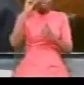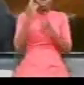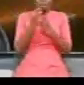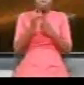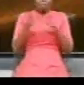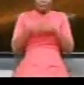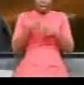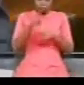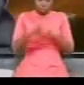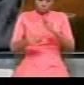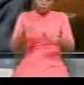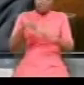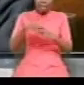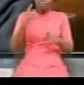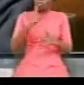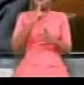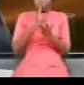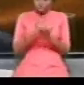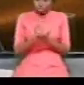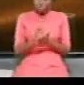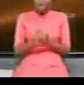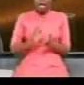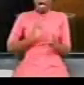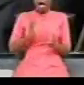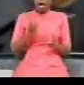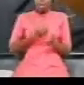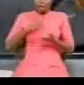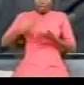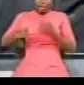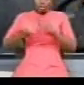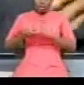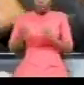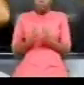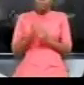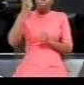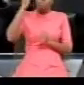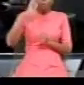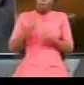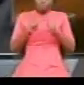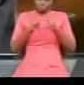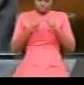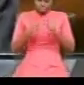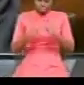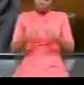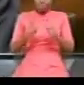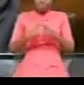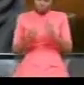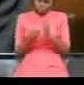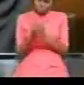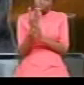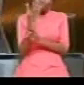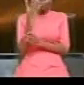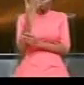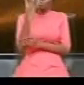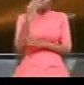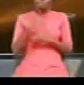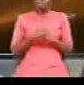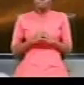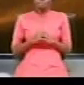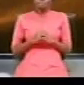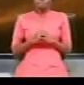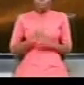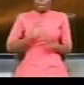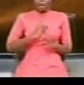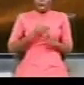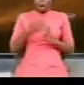as we walk in the truth, our relationship with God continues to flourish. In fact,